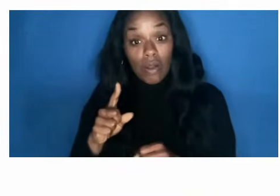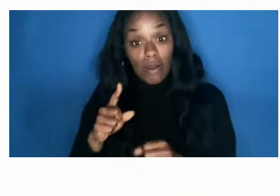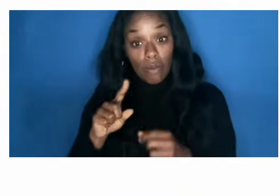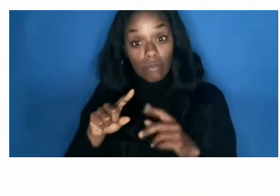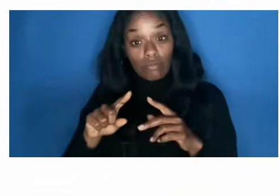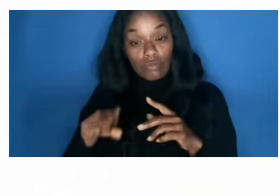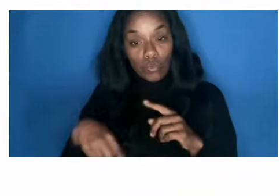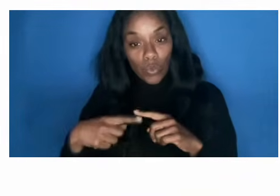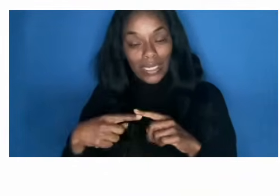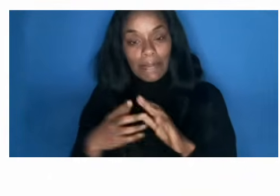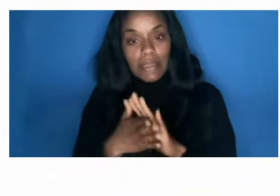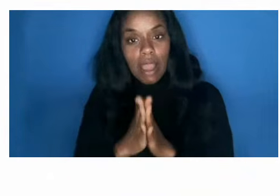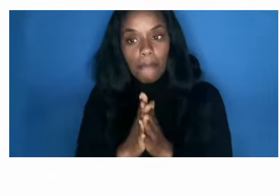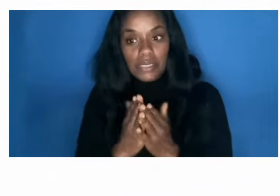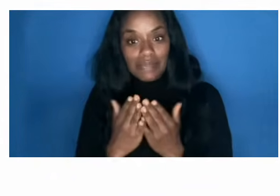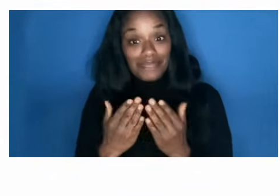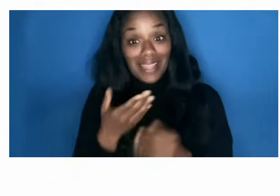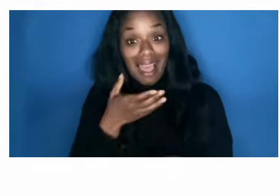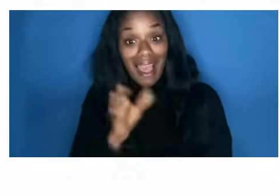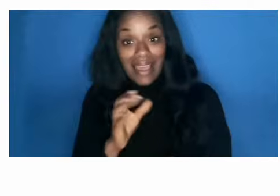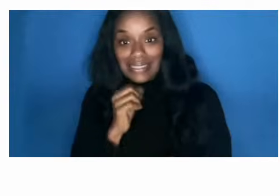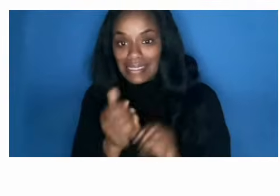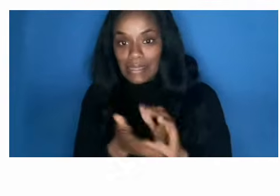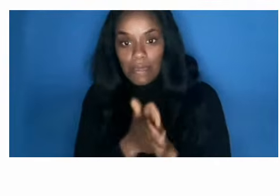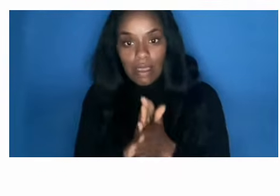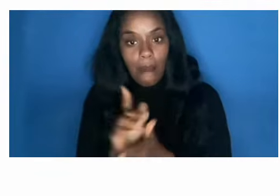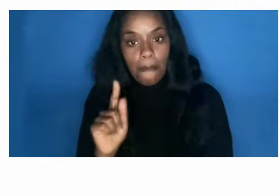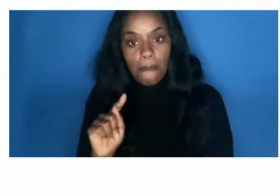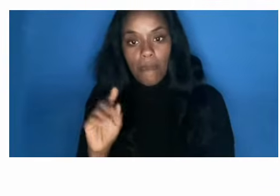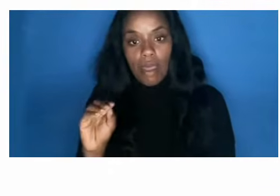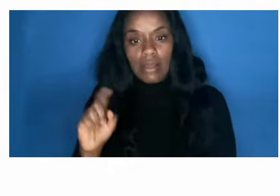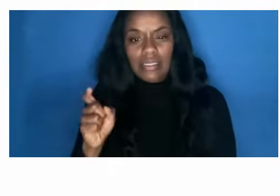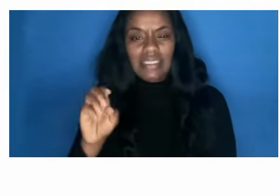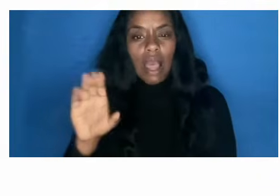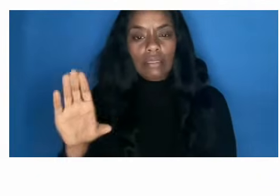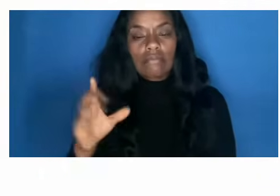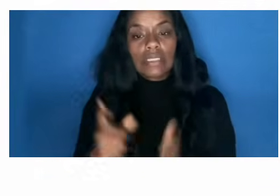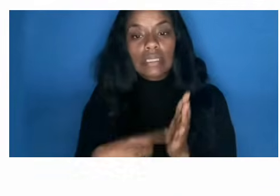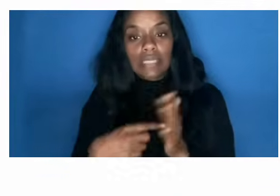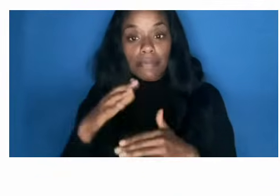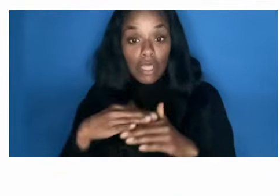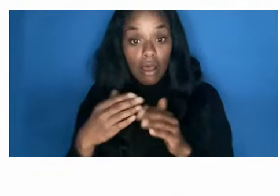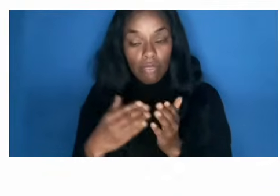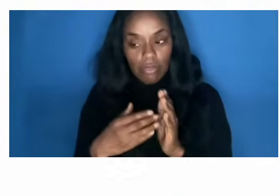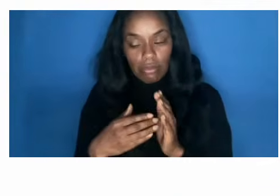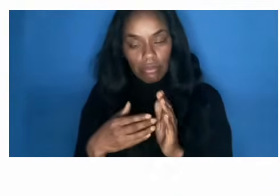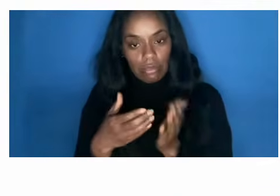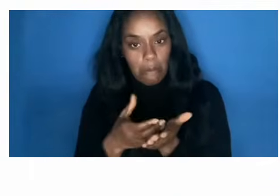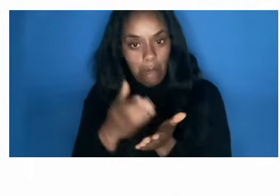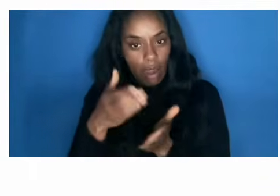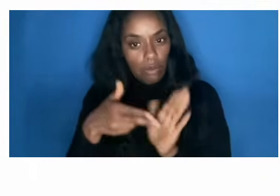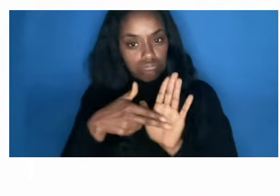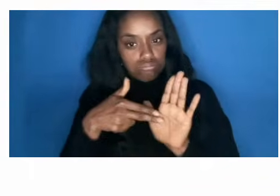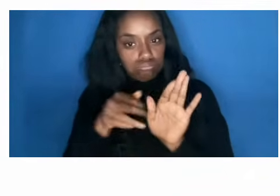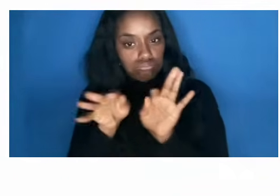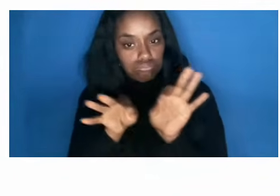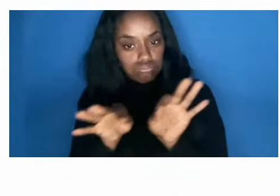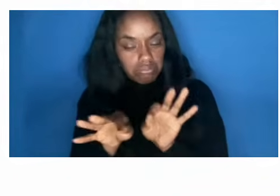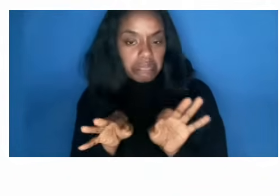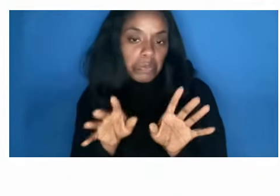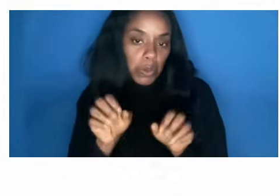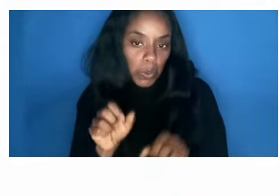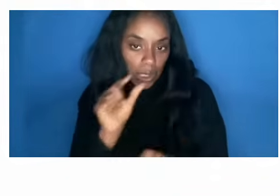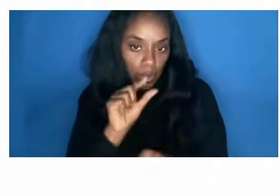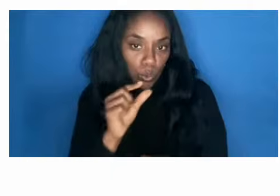And those sometimes it says it on the bottle, but you can oftentimes just Google that to ensure that you're buying an oil